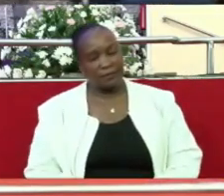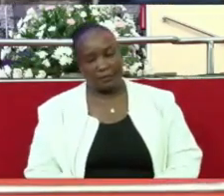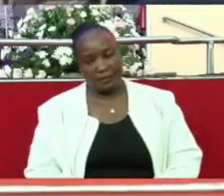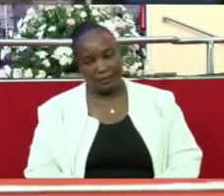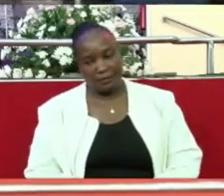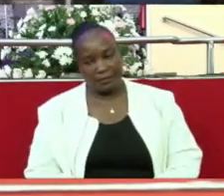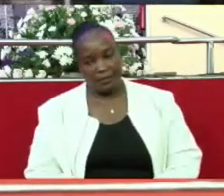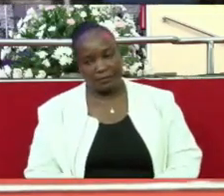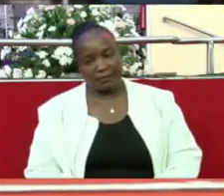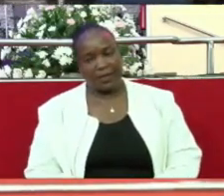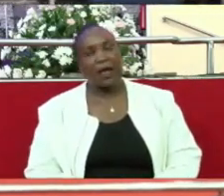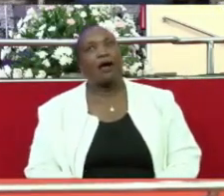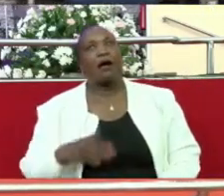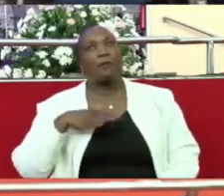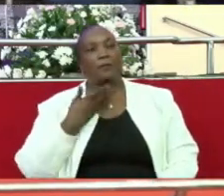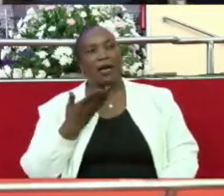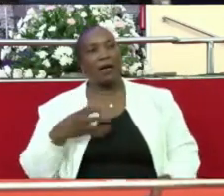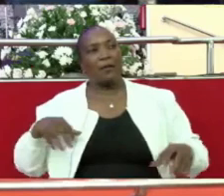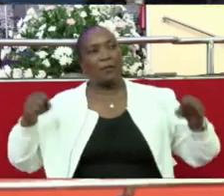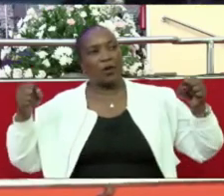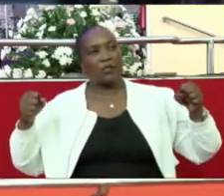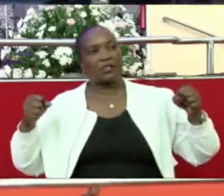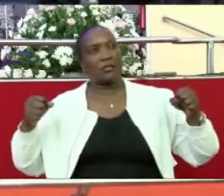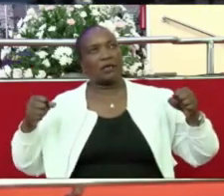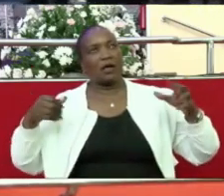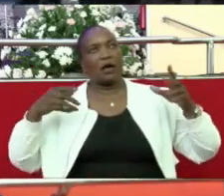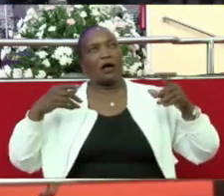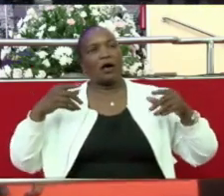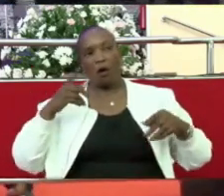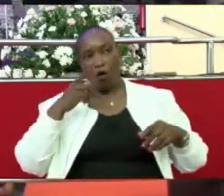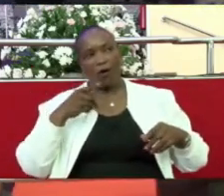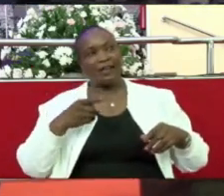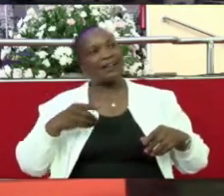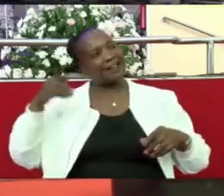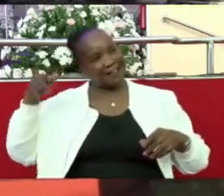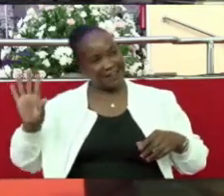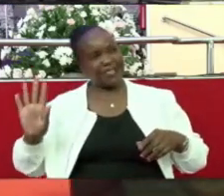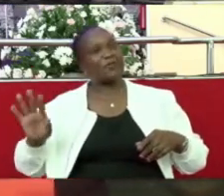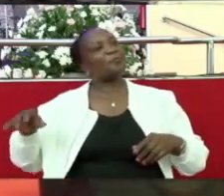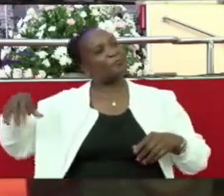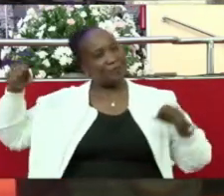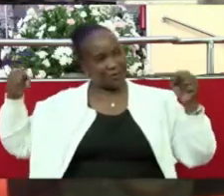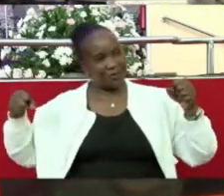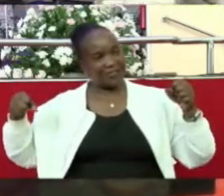he made a call. And so by the time I got there, he told me, when do you want to